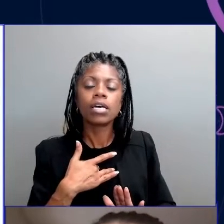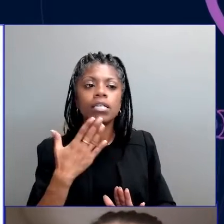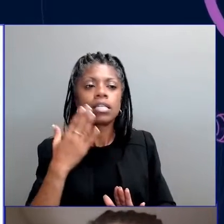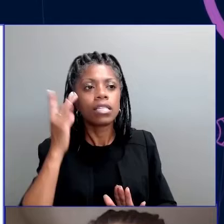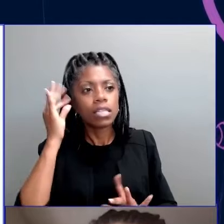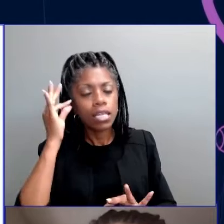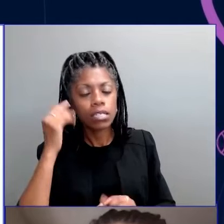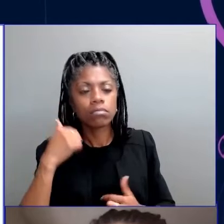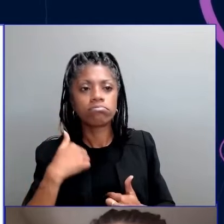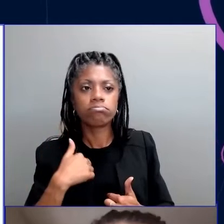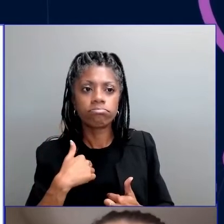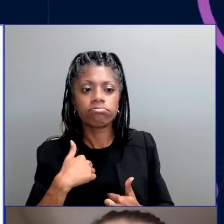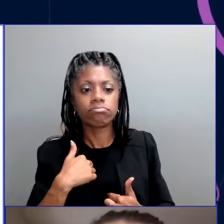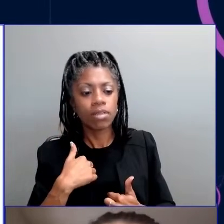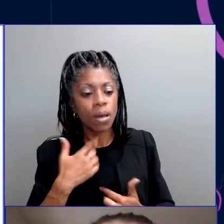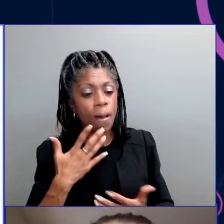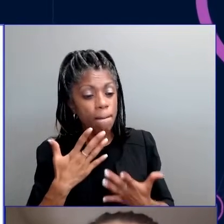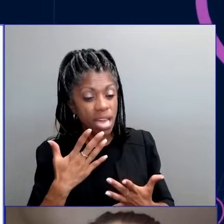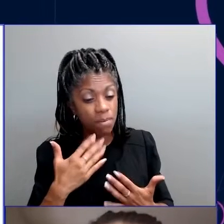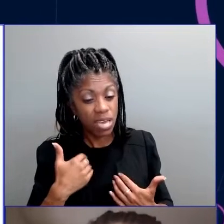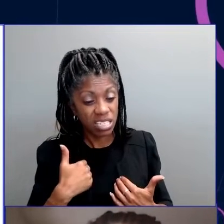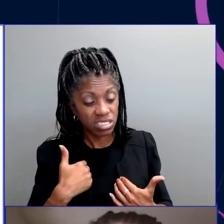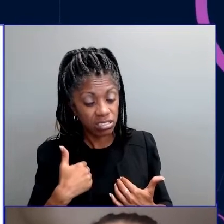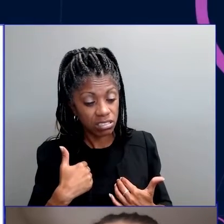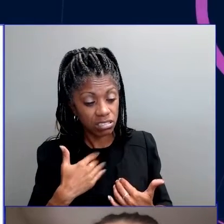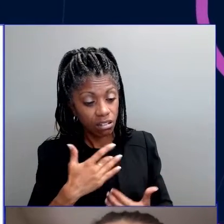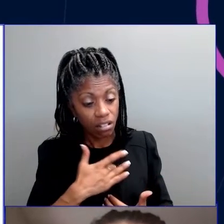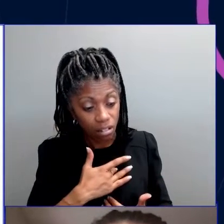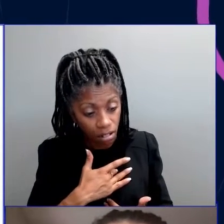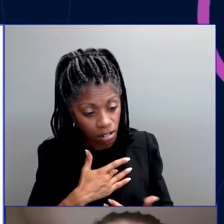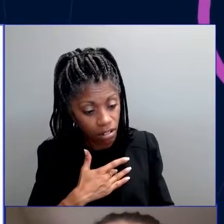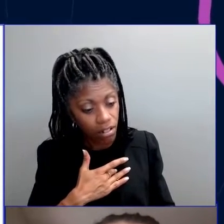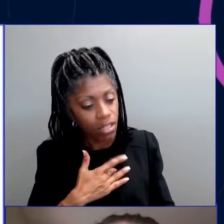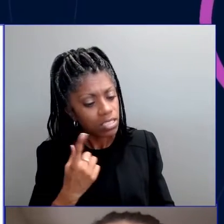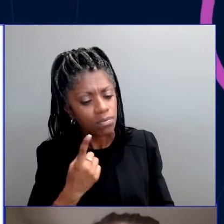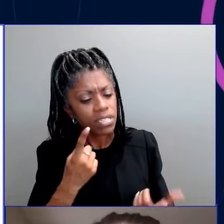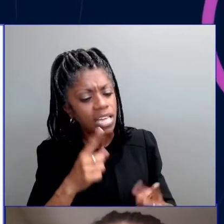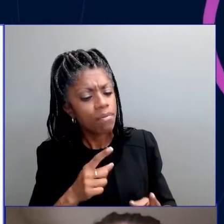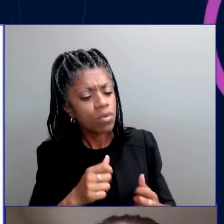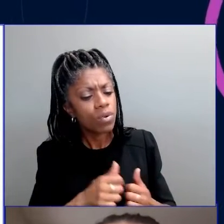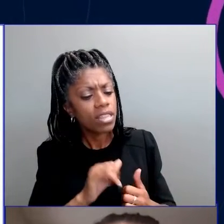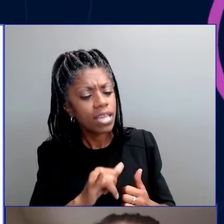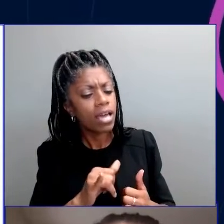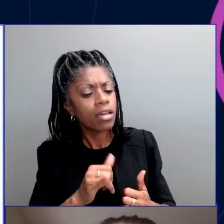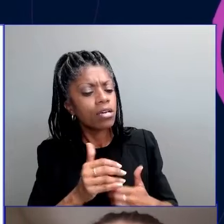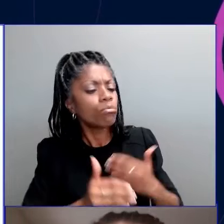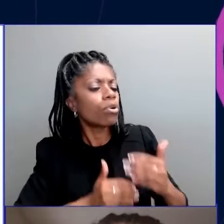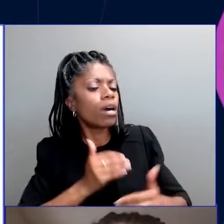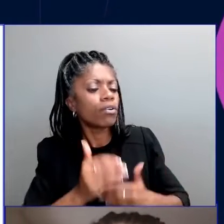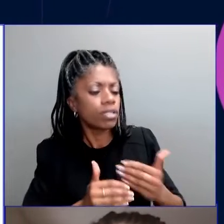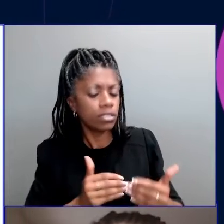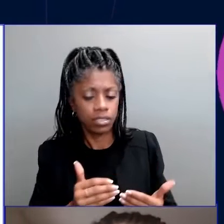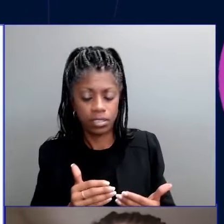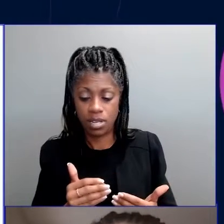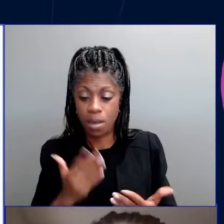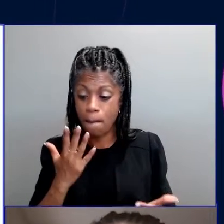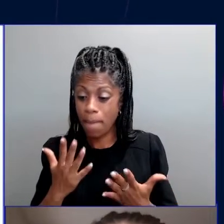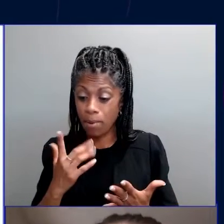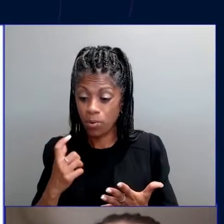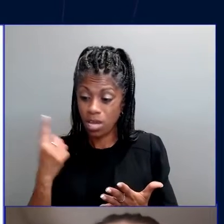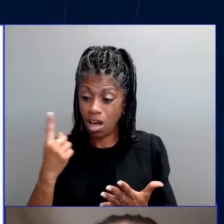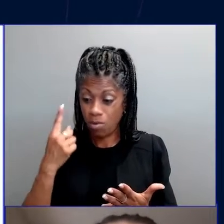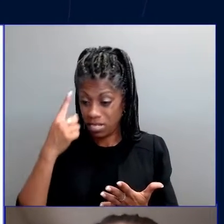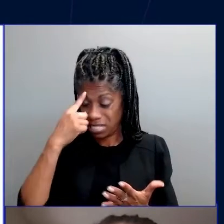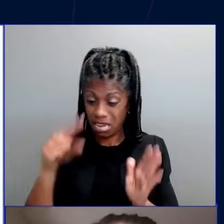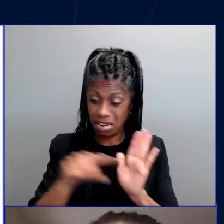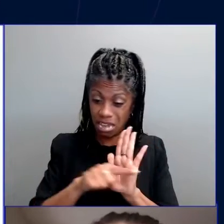our frustration, but ultimately recognize that unmet needs and unseen barriers are the more likely causes?